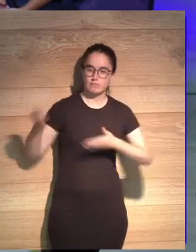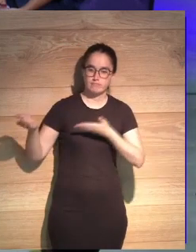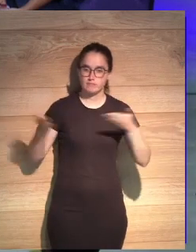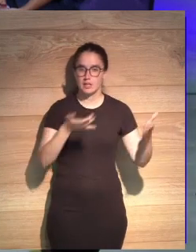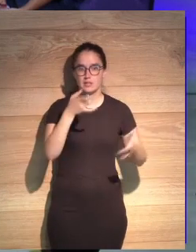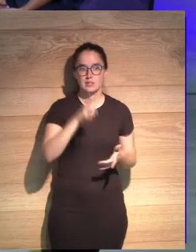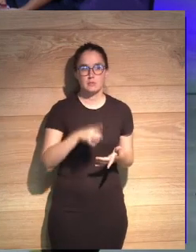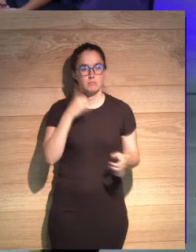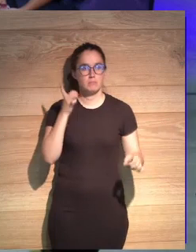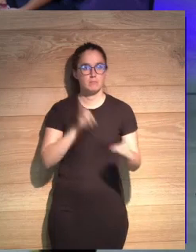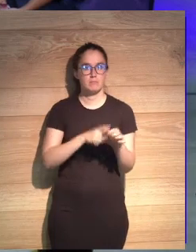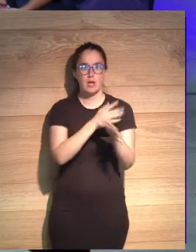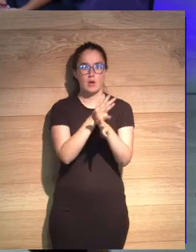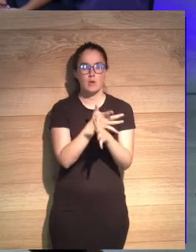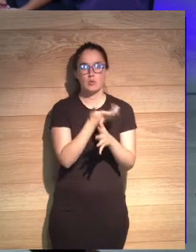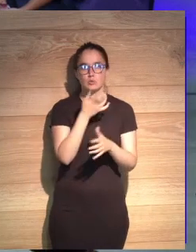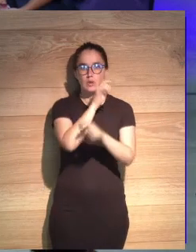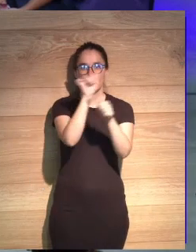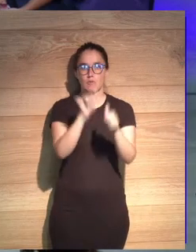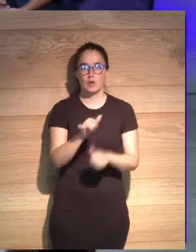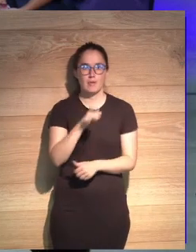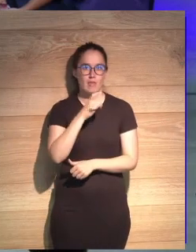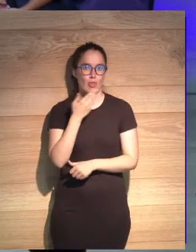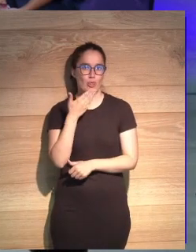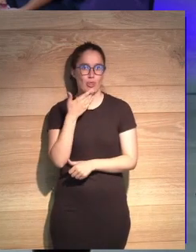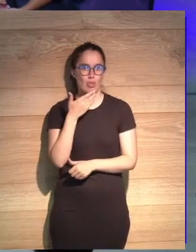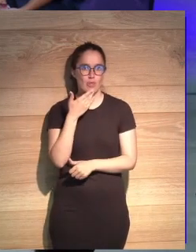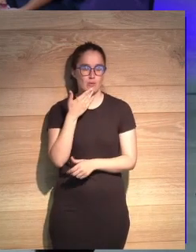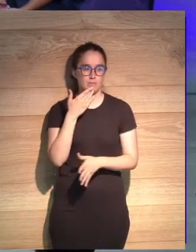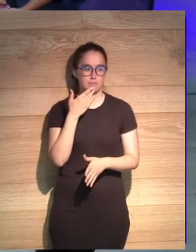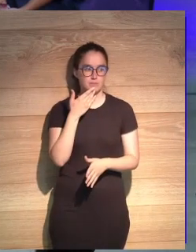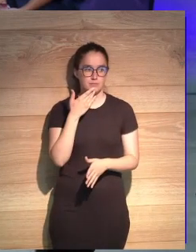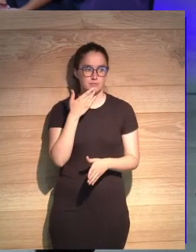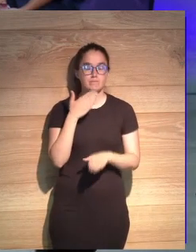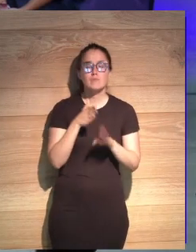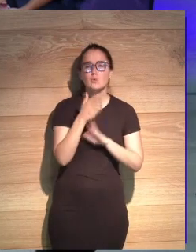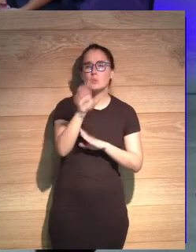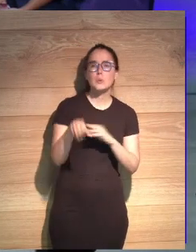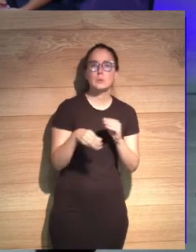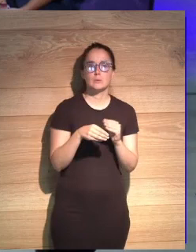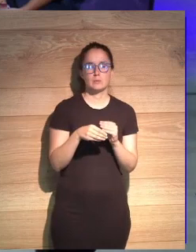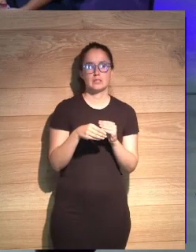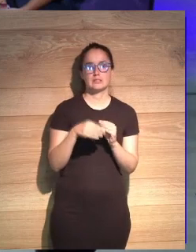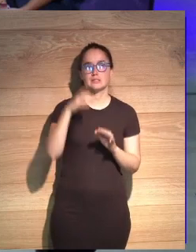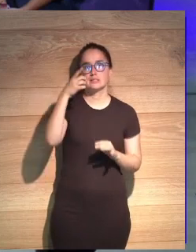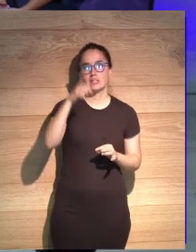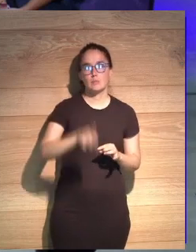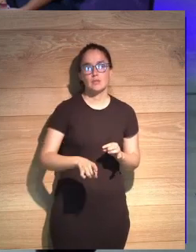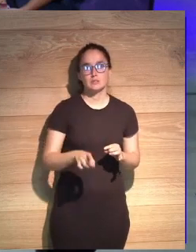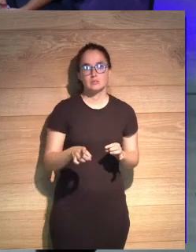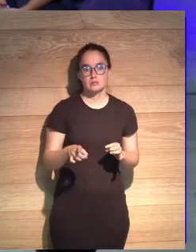For those of us who are older, I invite you to join in and play, because it's